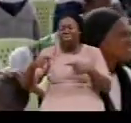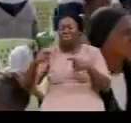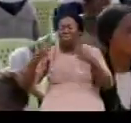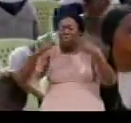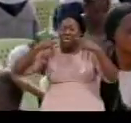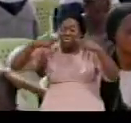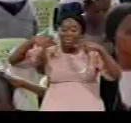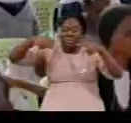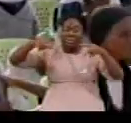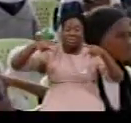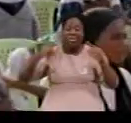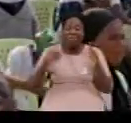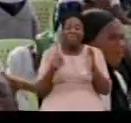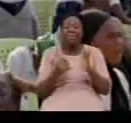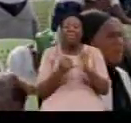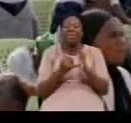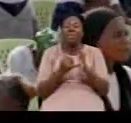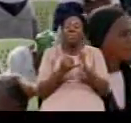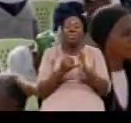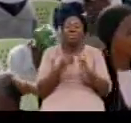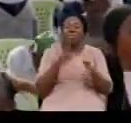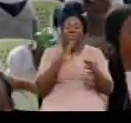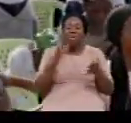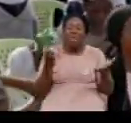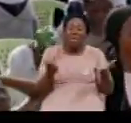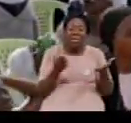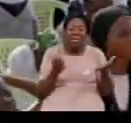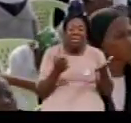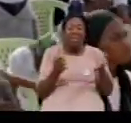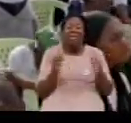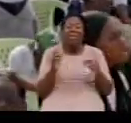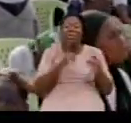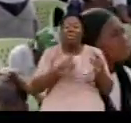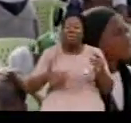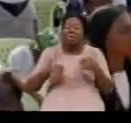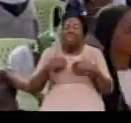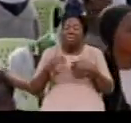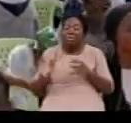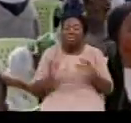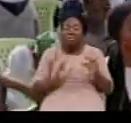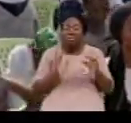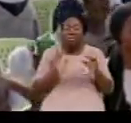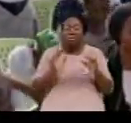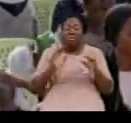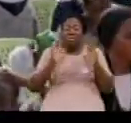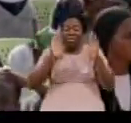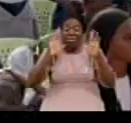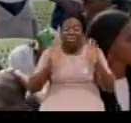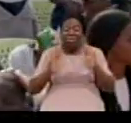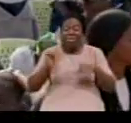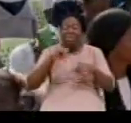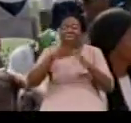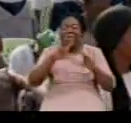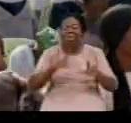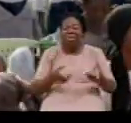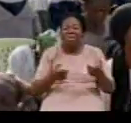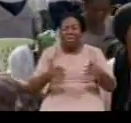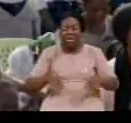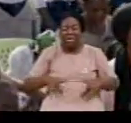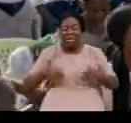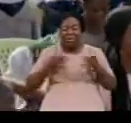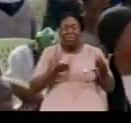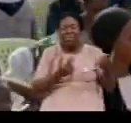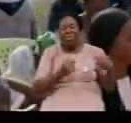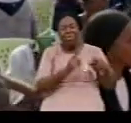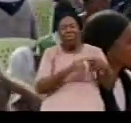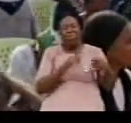nibi bayi. Osima we go Lord onu o ti sise yanu aye re wa so wa lafia mi bi bayi lati gbaradi